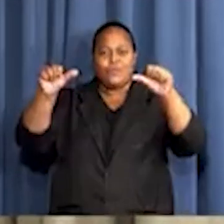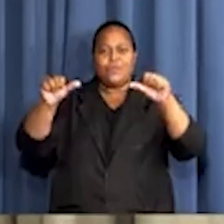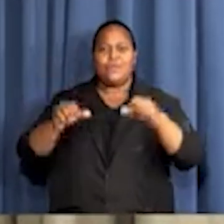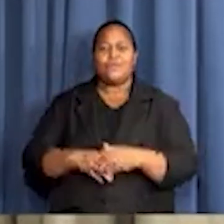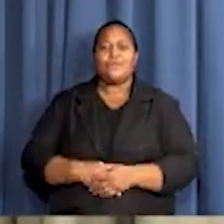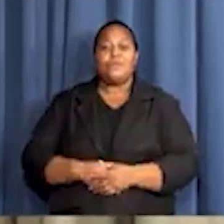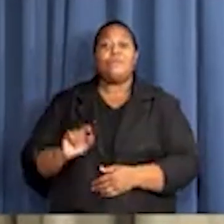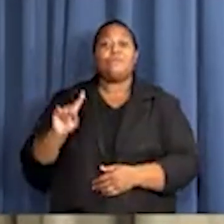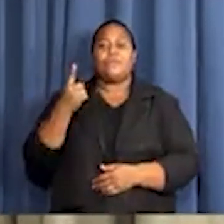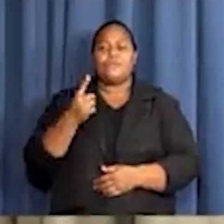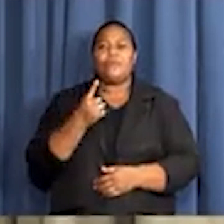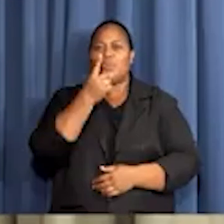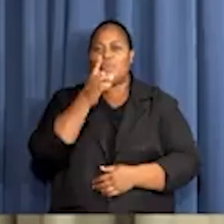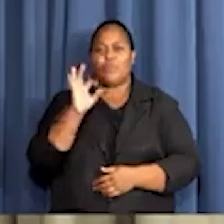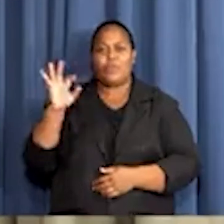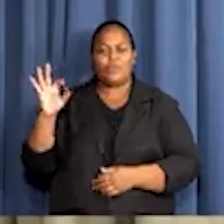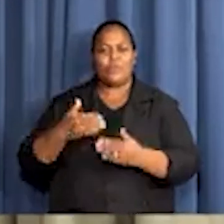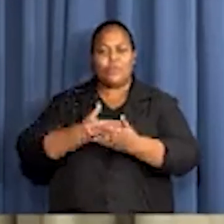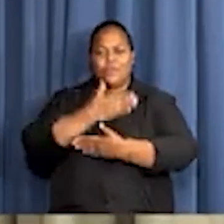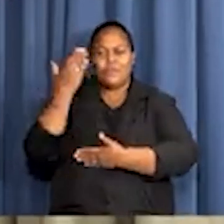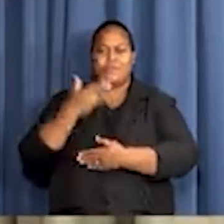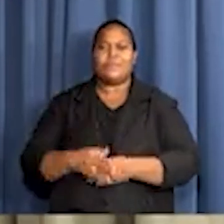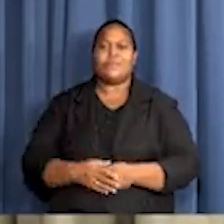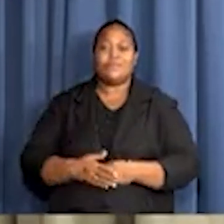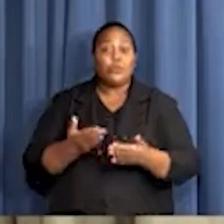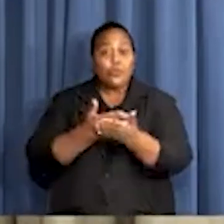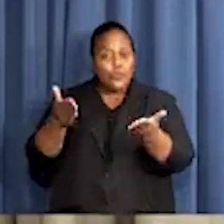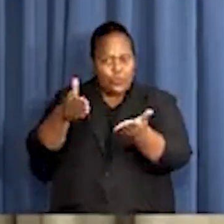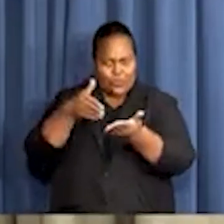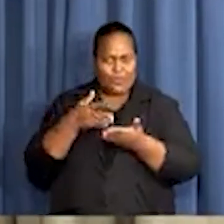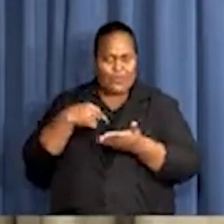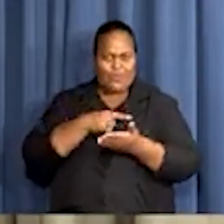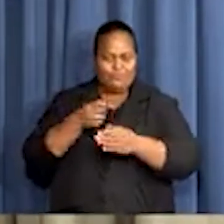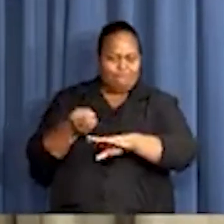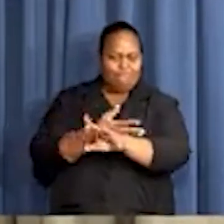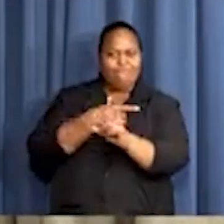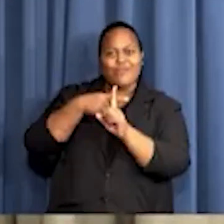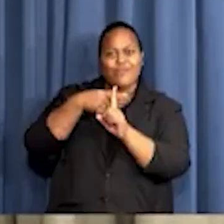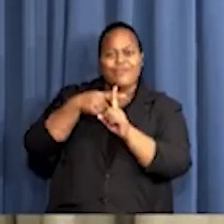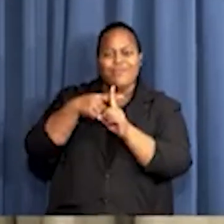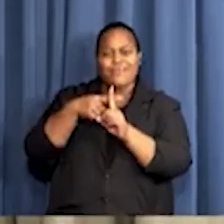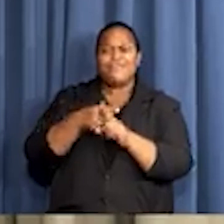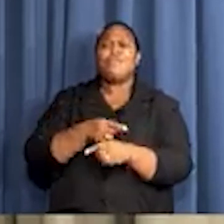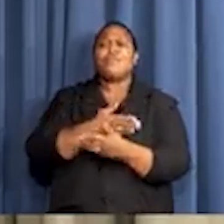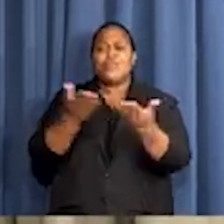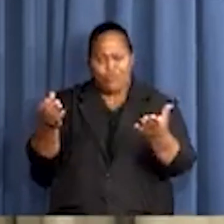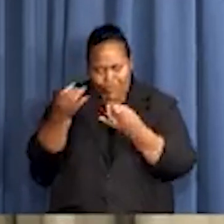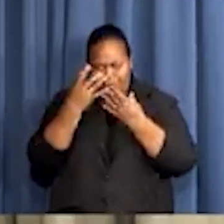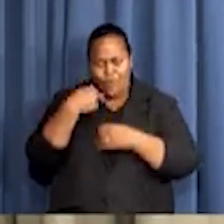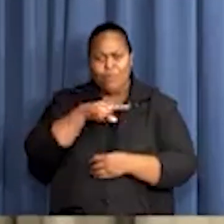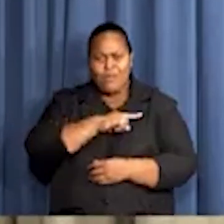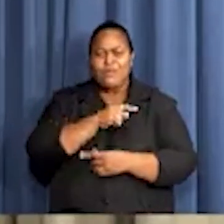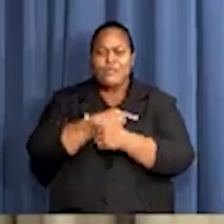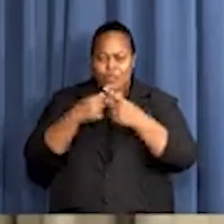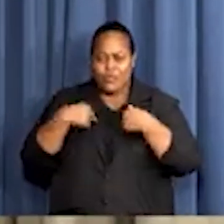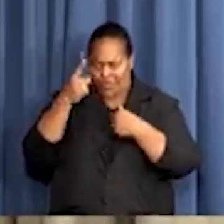first 100 days. You helped to inspire us. You let us know that we could